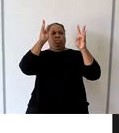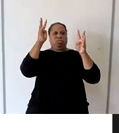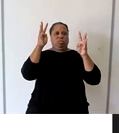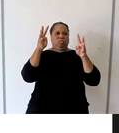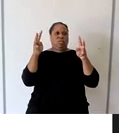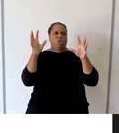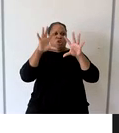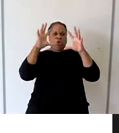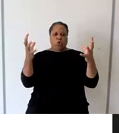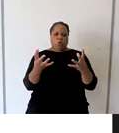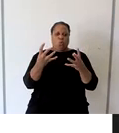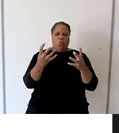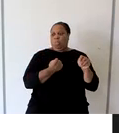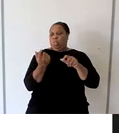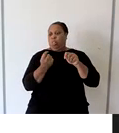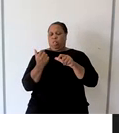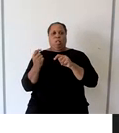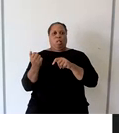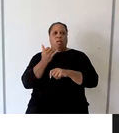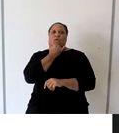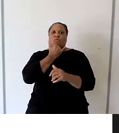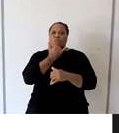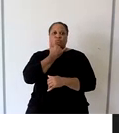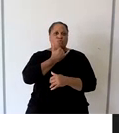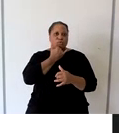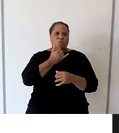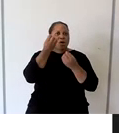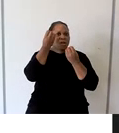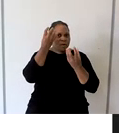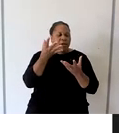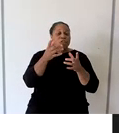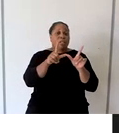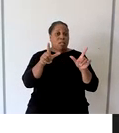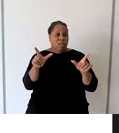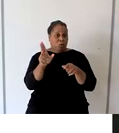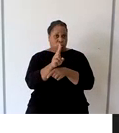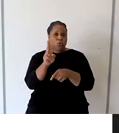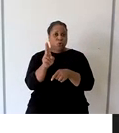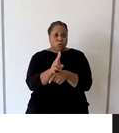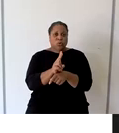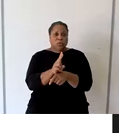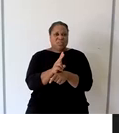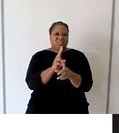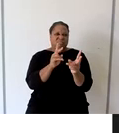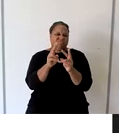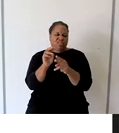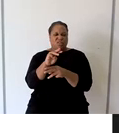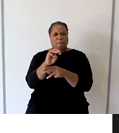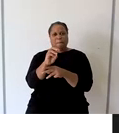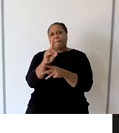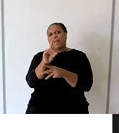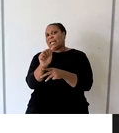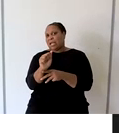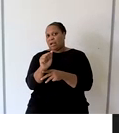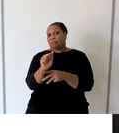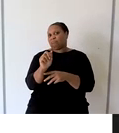and misinformation. The language that, you know, we use either in the media or even just